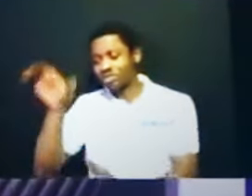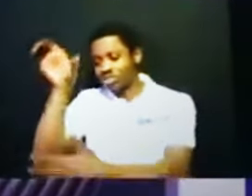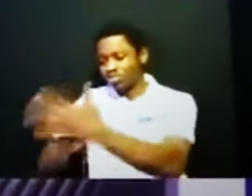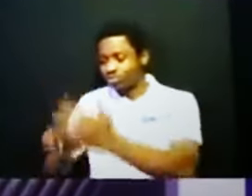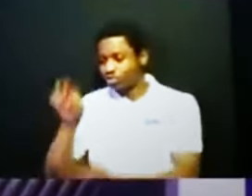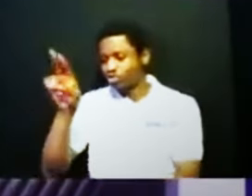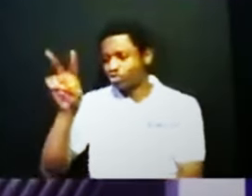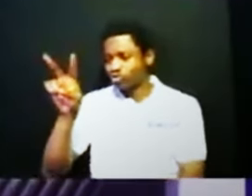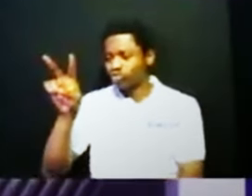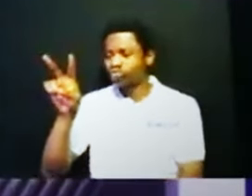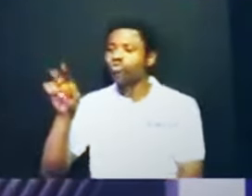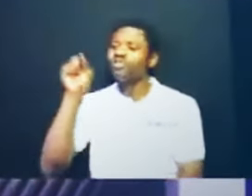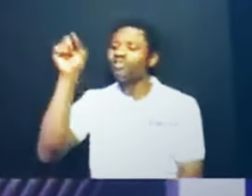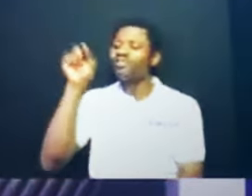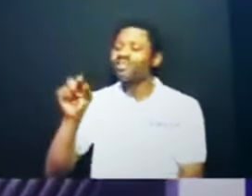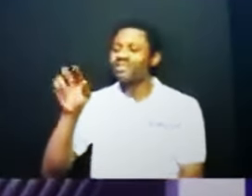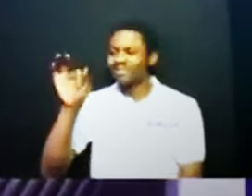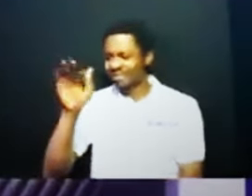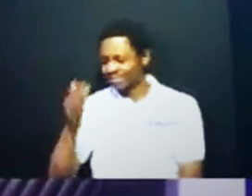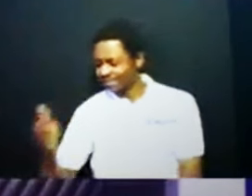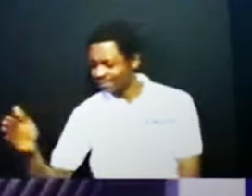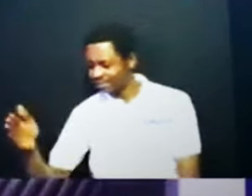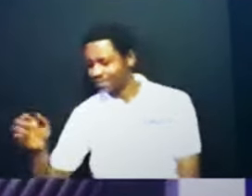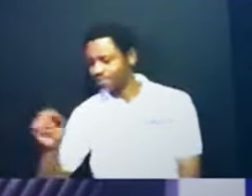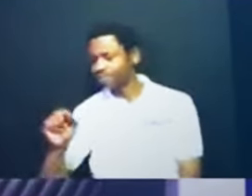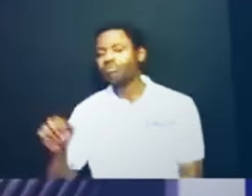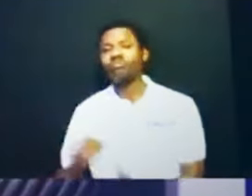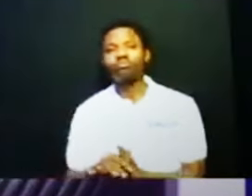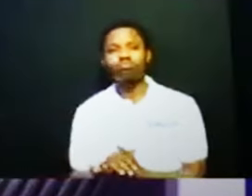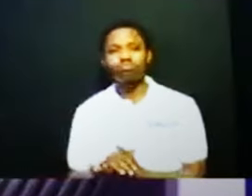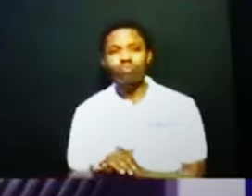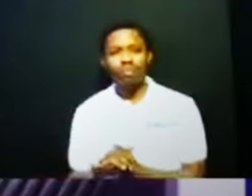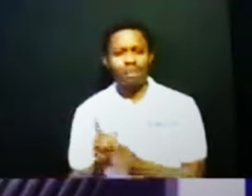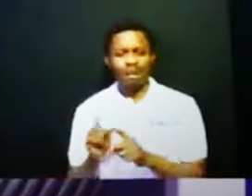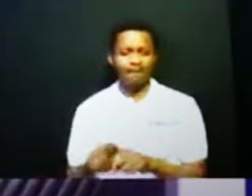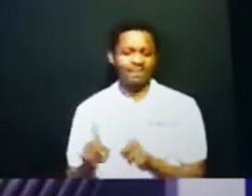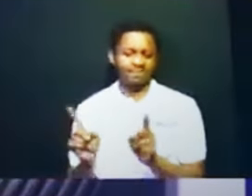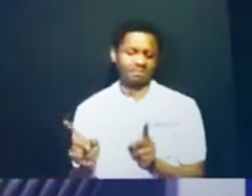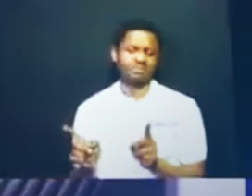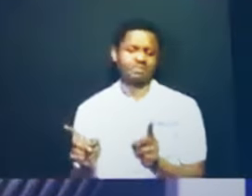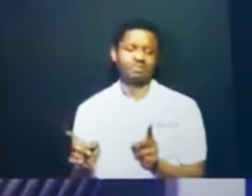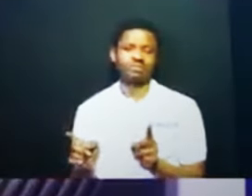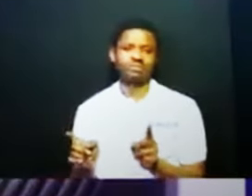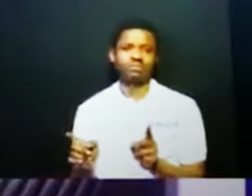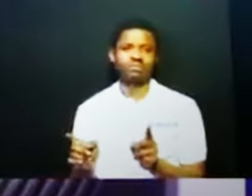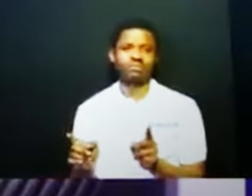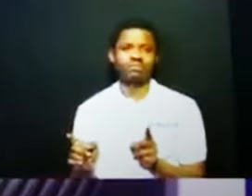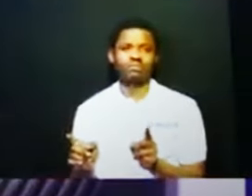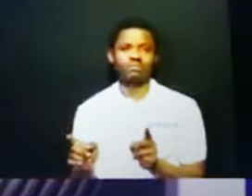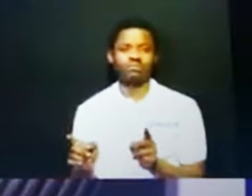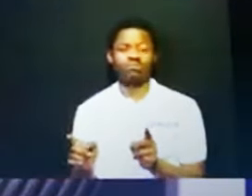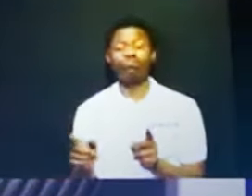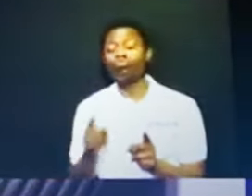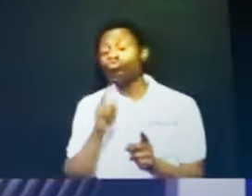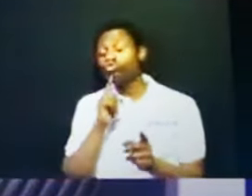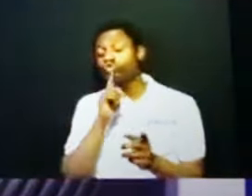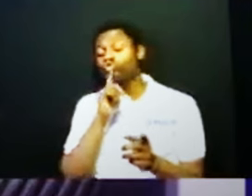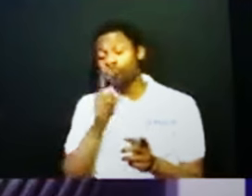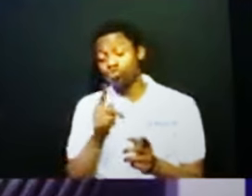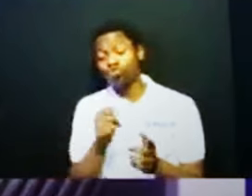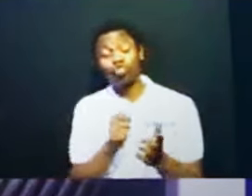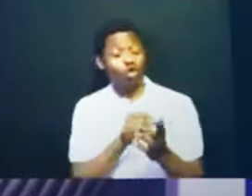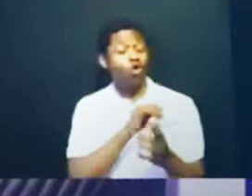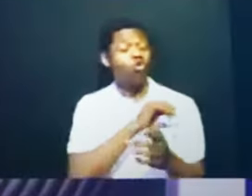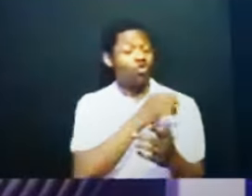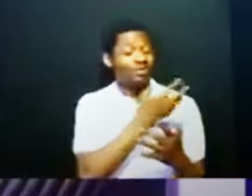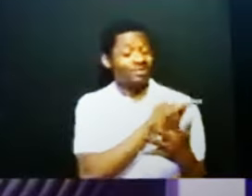2 Timothy 2:19. Timothy home, I toss me, you mudum chrono. Nevertheless, despite all that goes